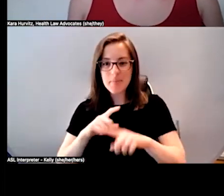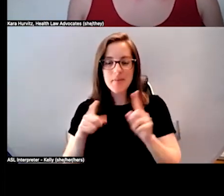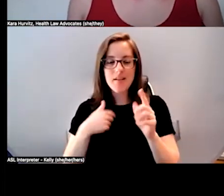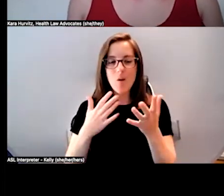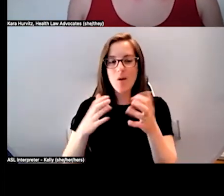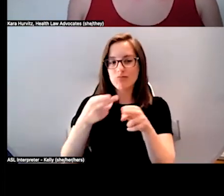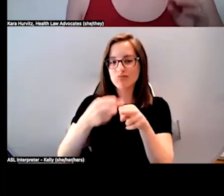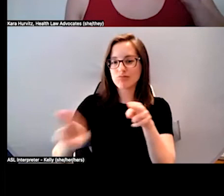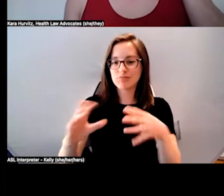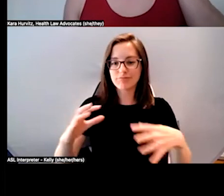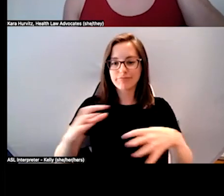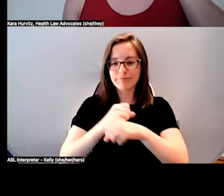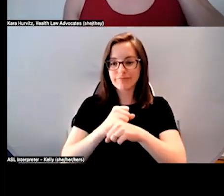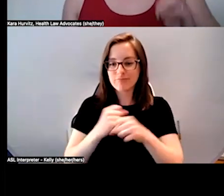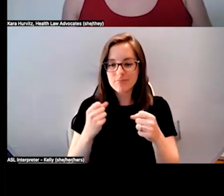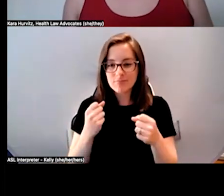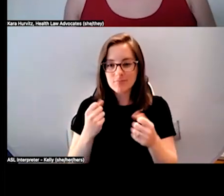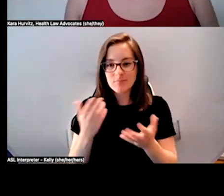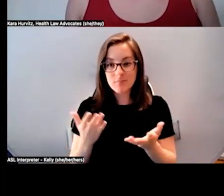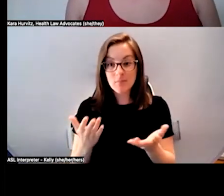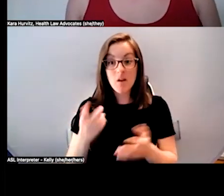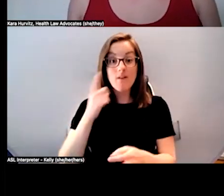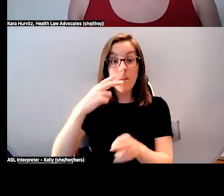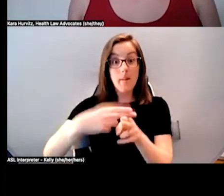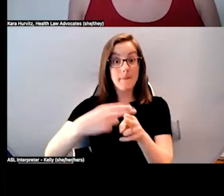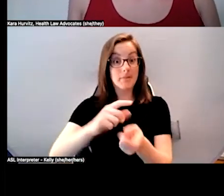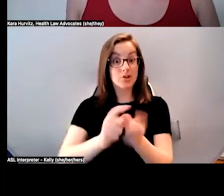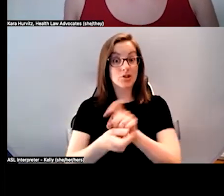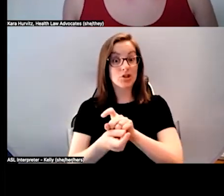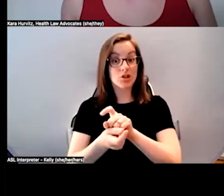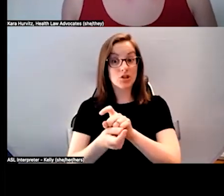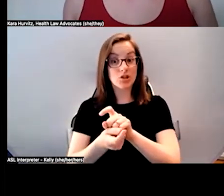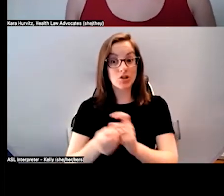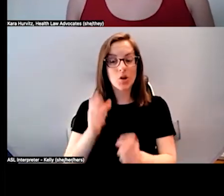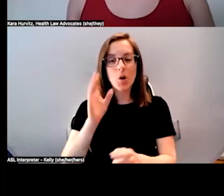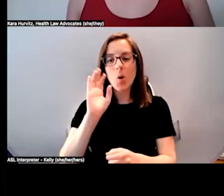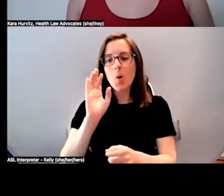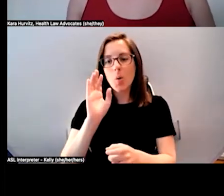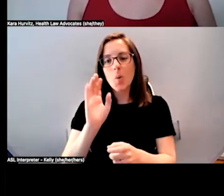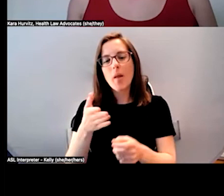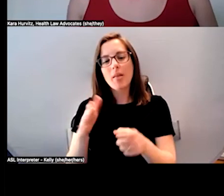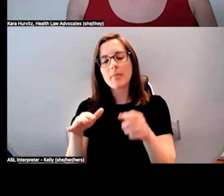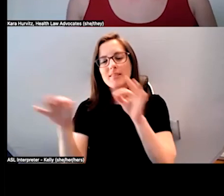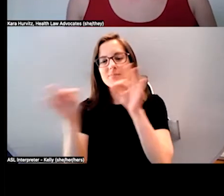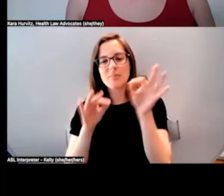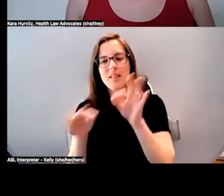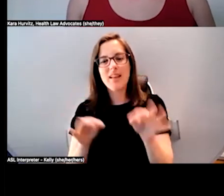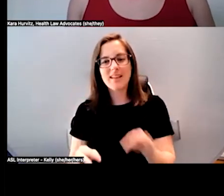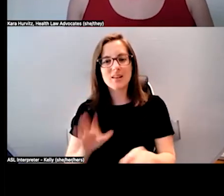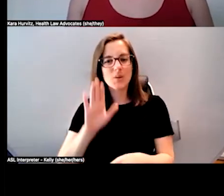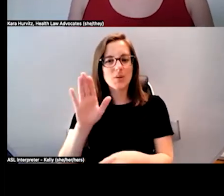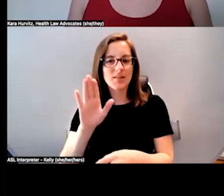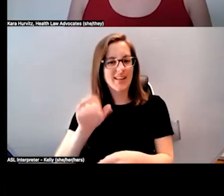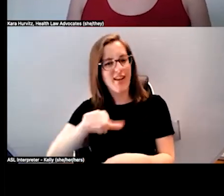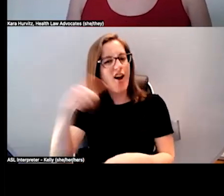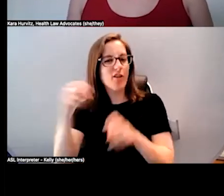to help. Updating for name changes is going to be covered under the Knowing Your Legal Rights section, so we'll talk about that in the next panel. Okay, that's